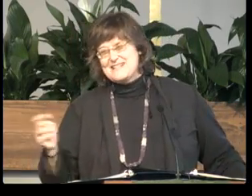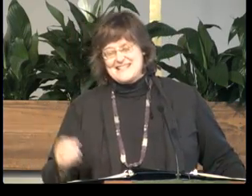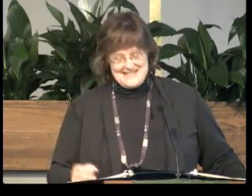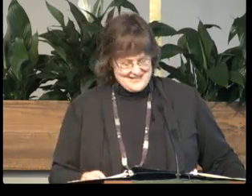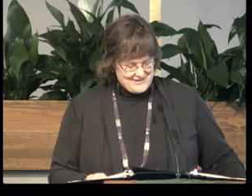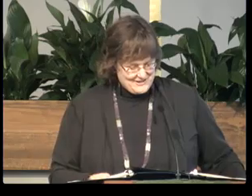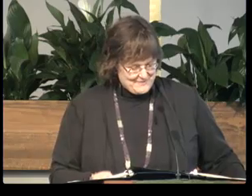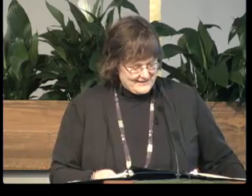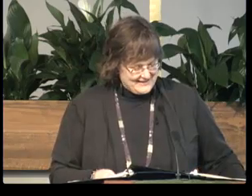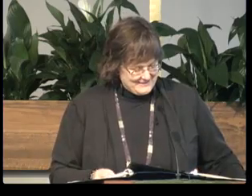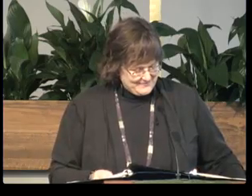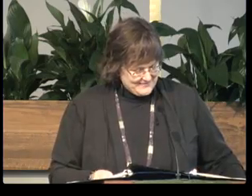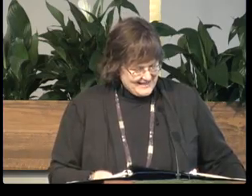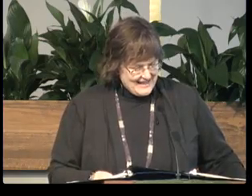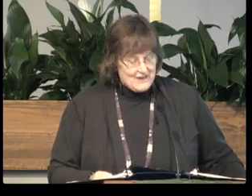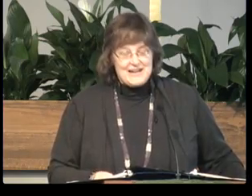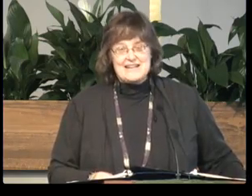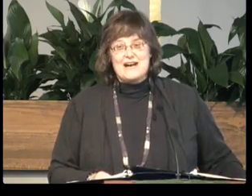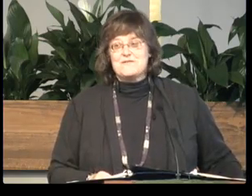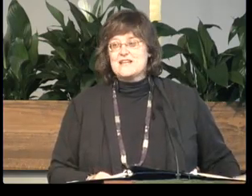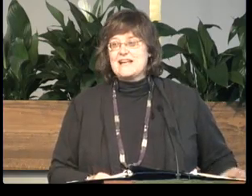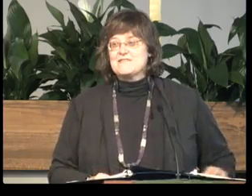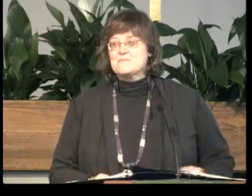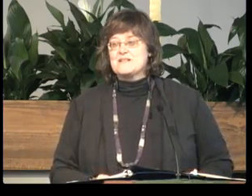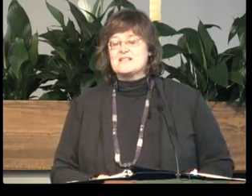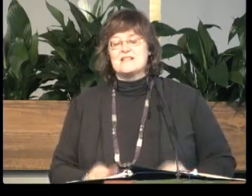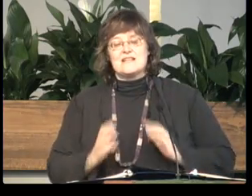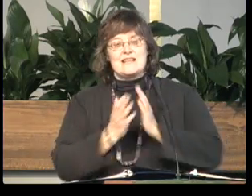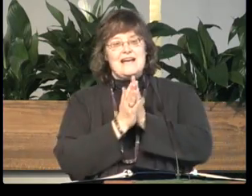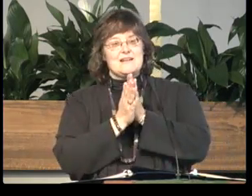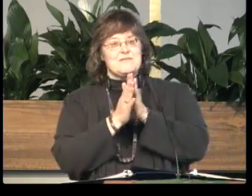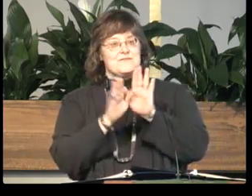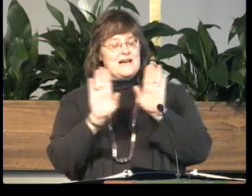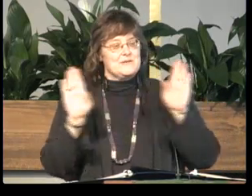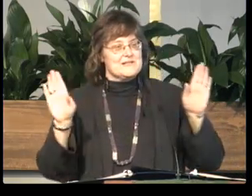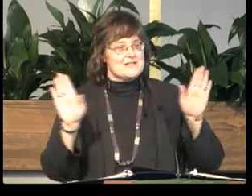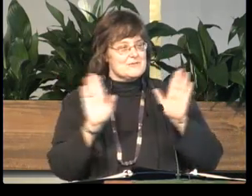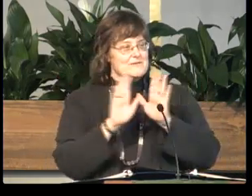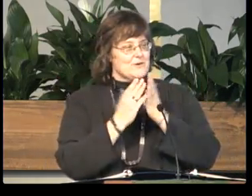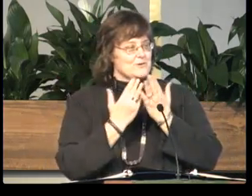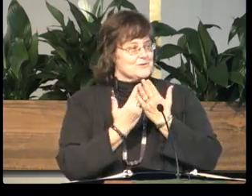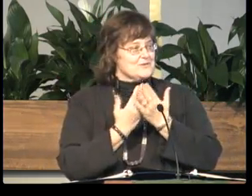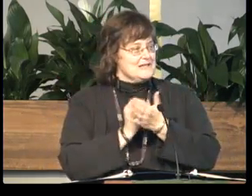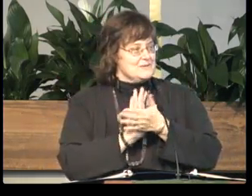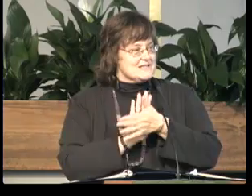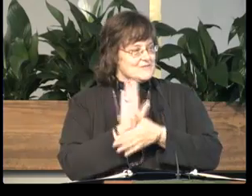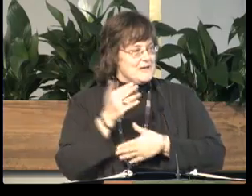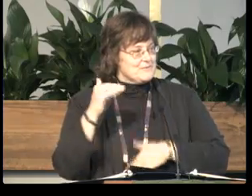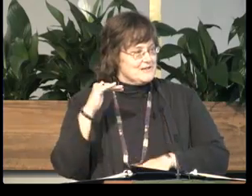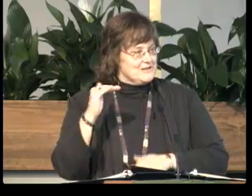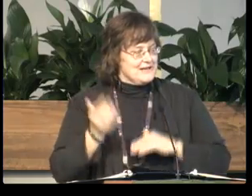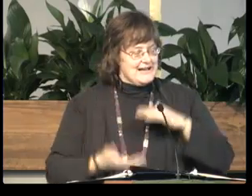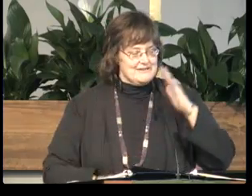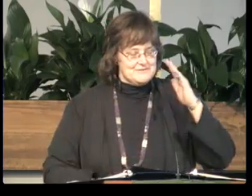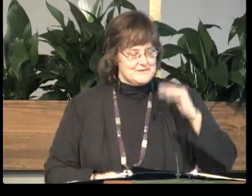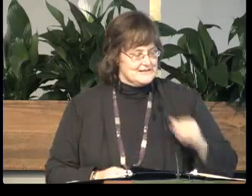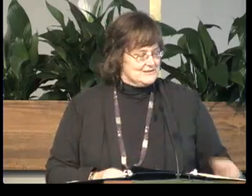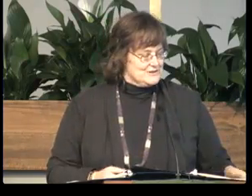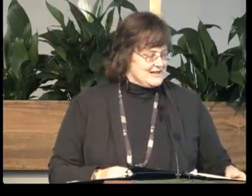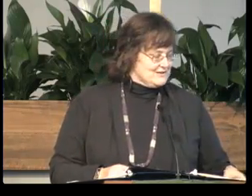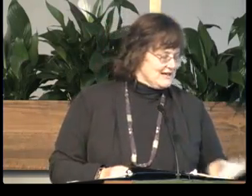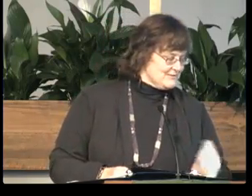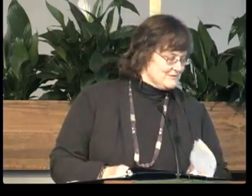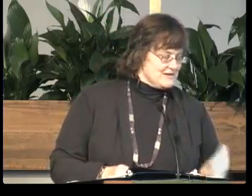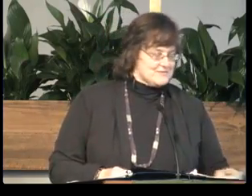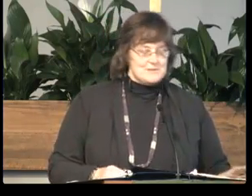So please let us know that you've been here. Okay, now for the announcements. In that fabulous threefold green piece of paper that you have,